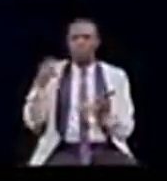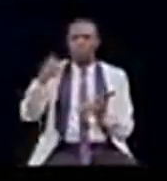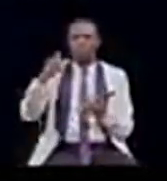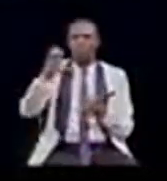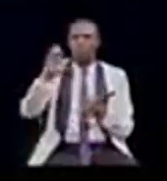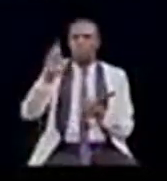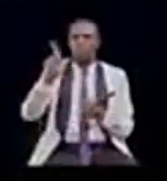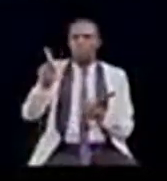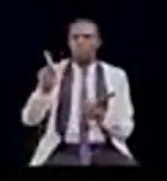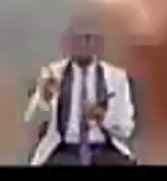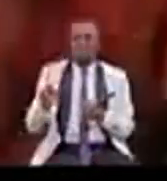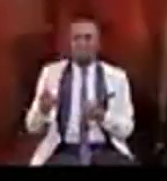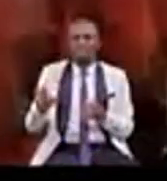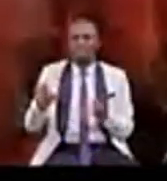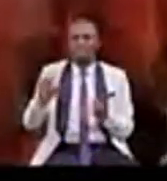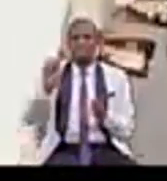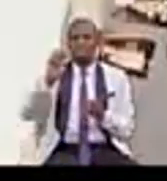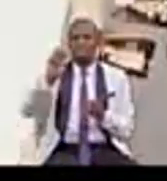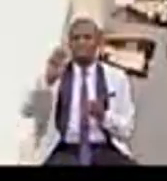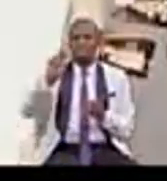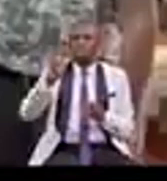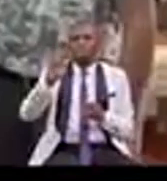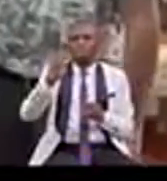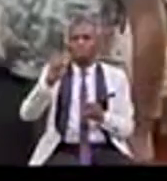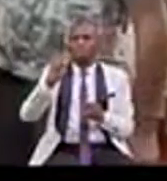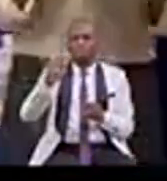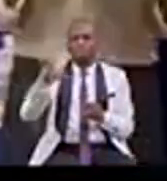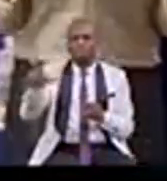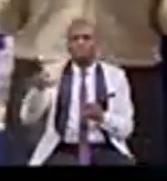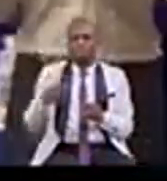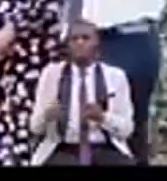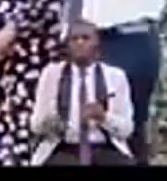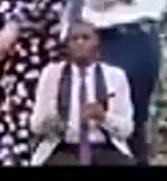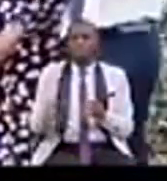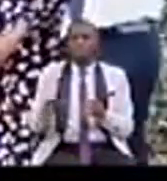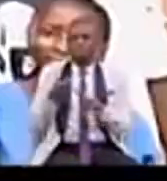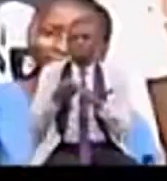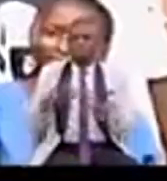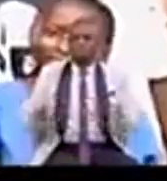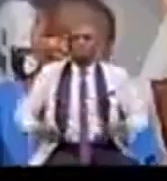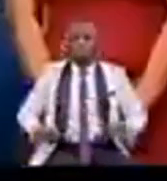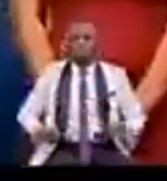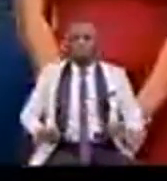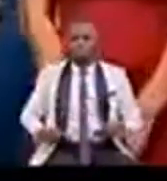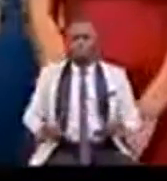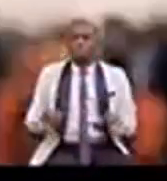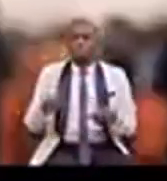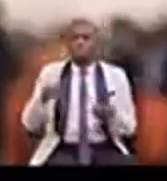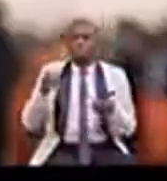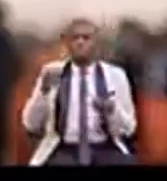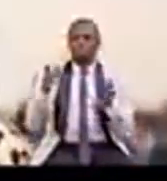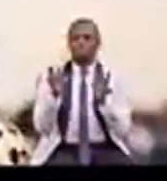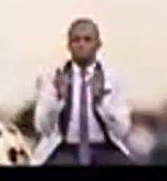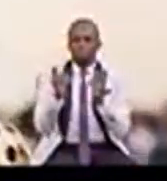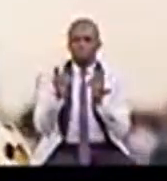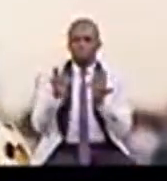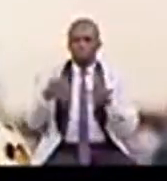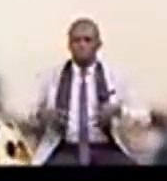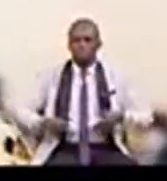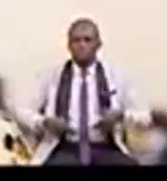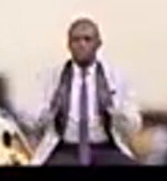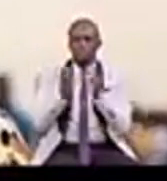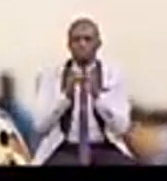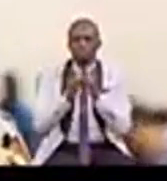the December retreats. For the youths globally, will be super scintillating as teenagers, campus students, core members, and